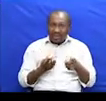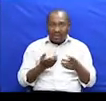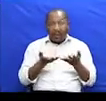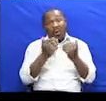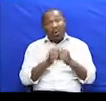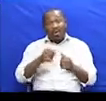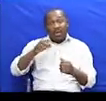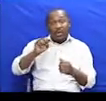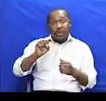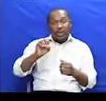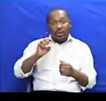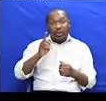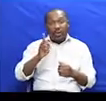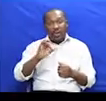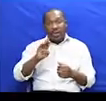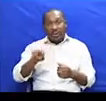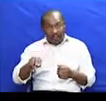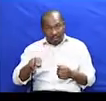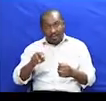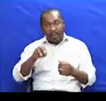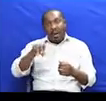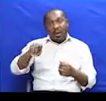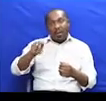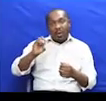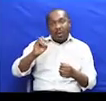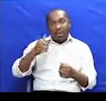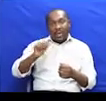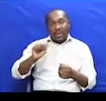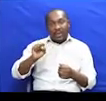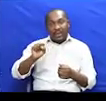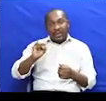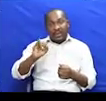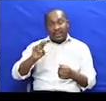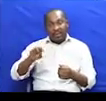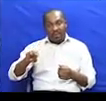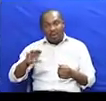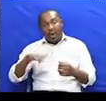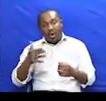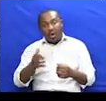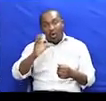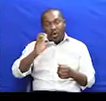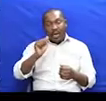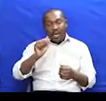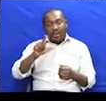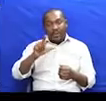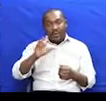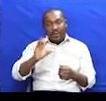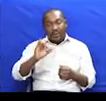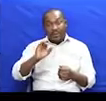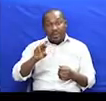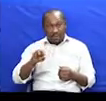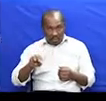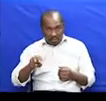it may be sodium, it may be potassium, it may be calcium, whatever. By dissolving 2.12 gram